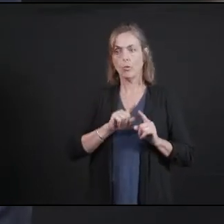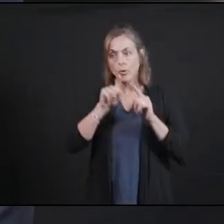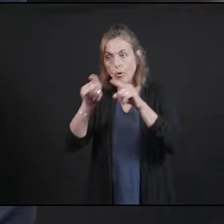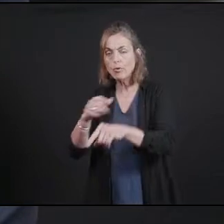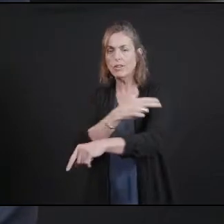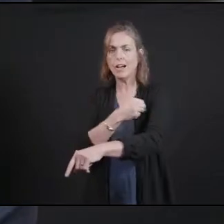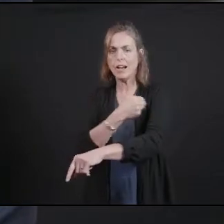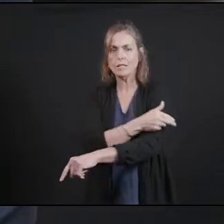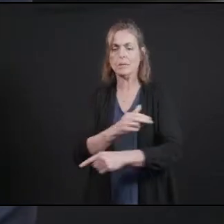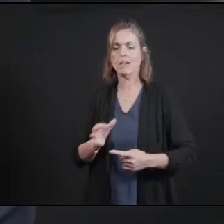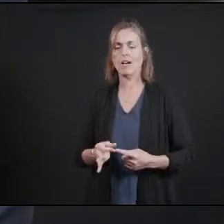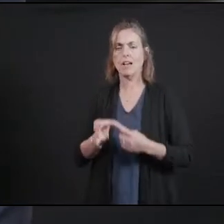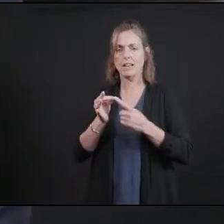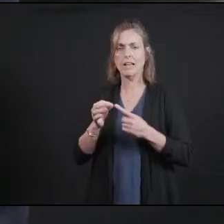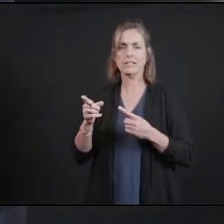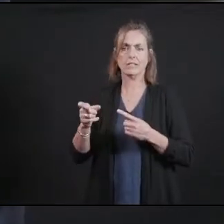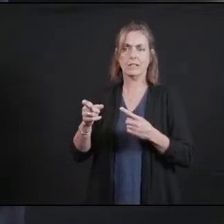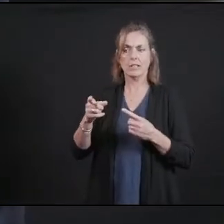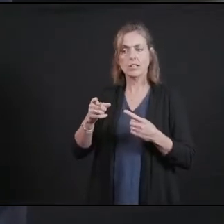712-6299 or